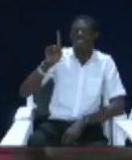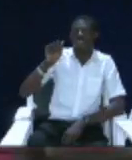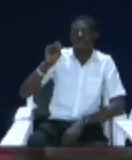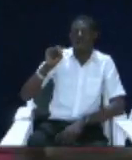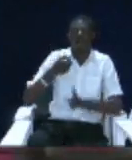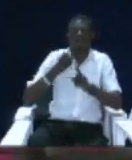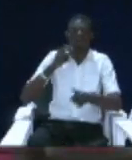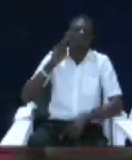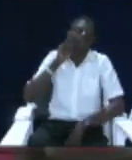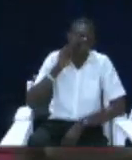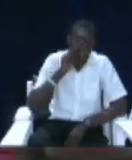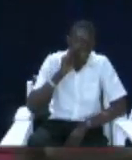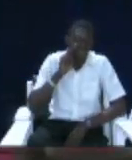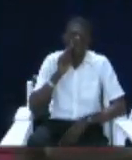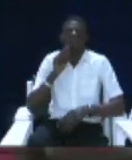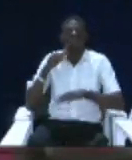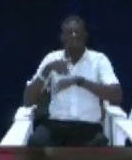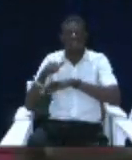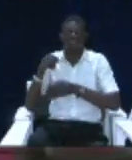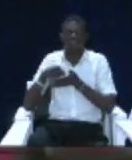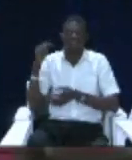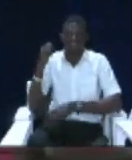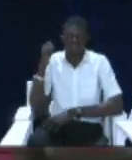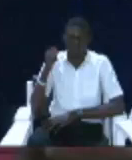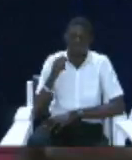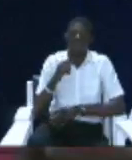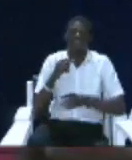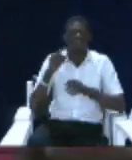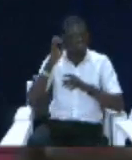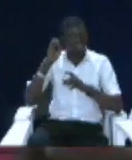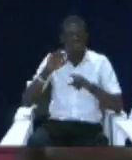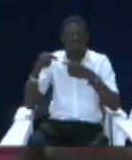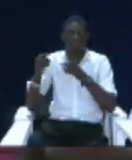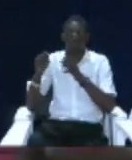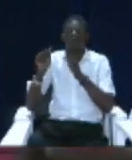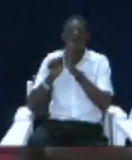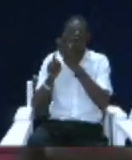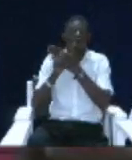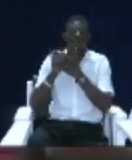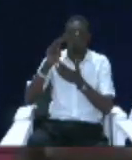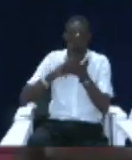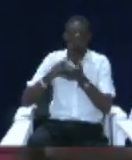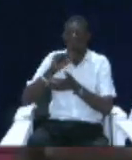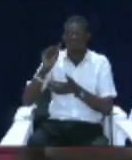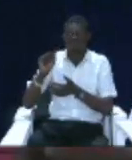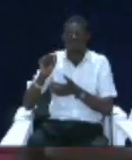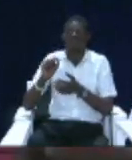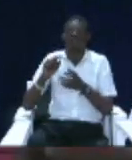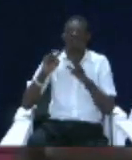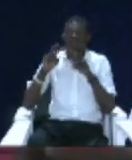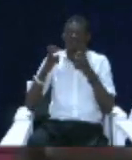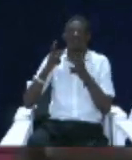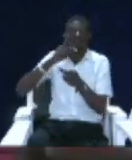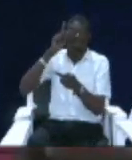from Nigeria sent in this testimony. He attended the August 2022 convention tagged